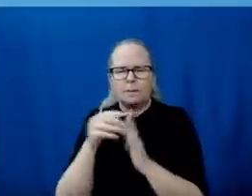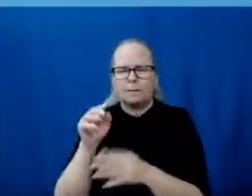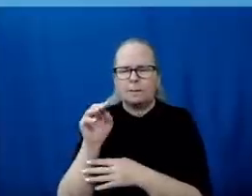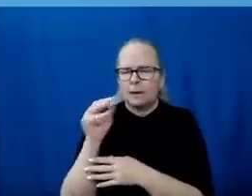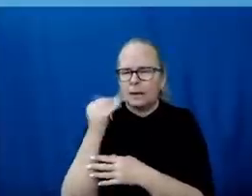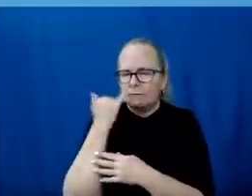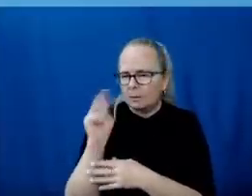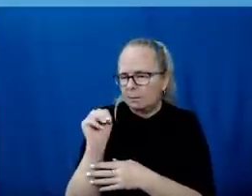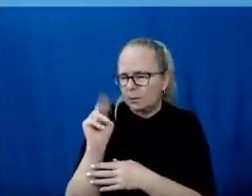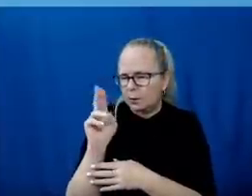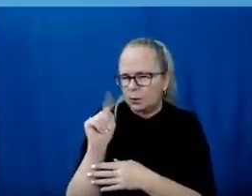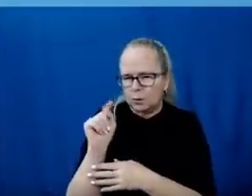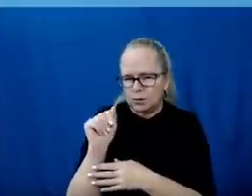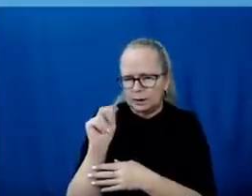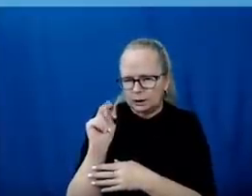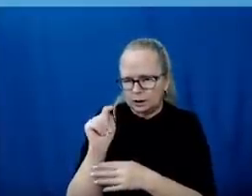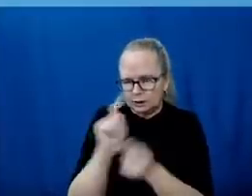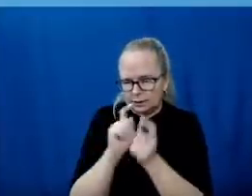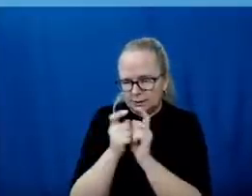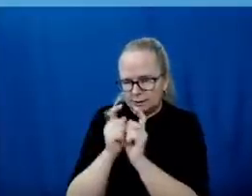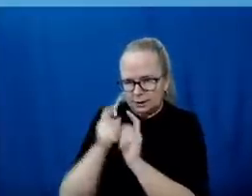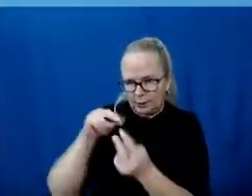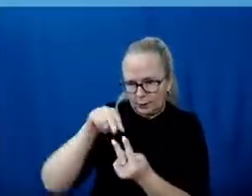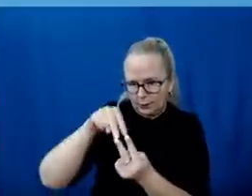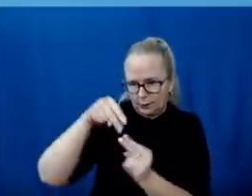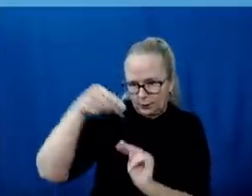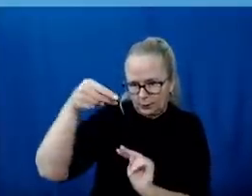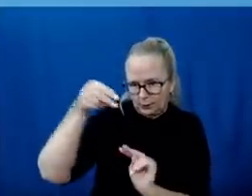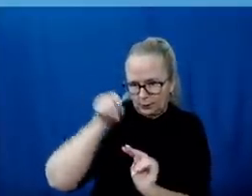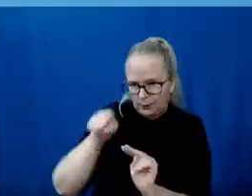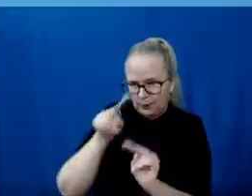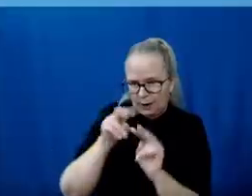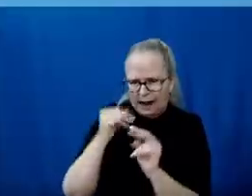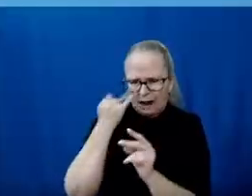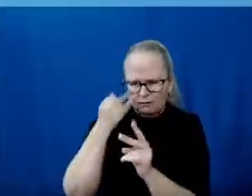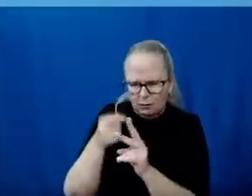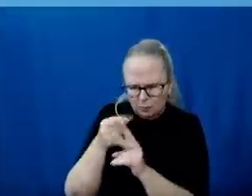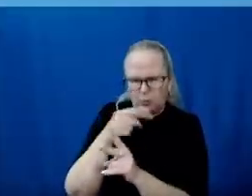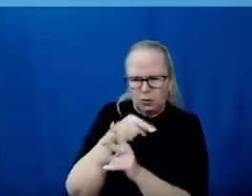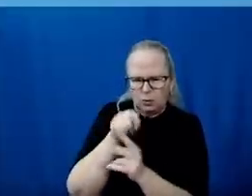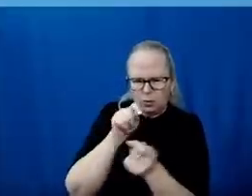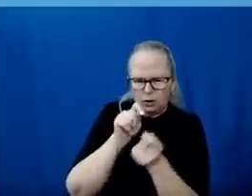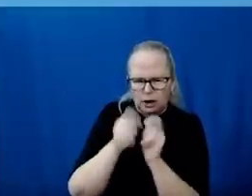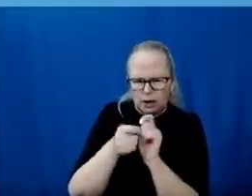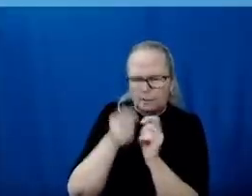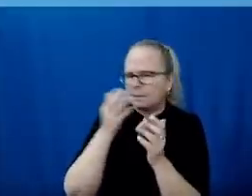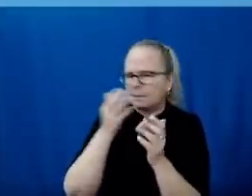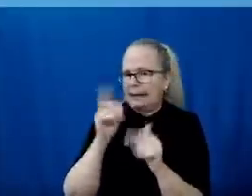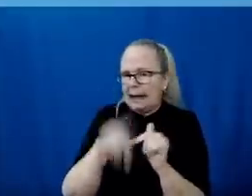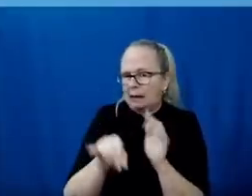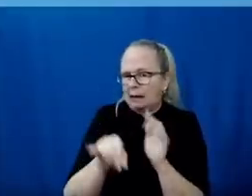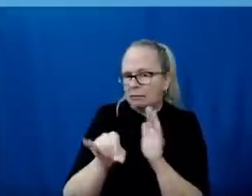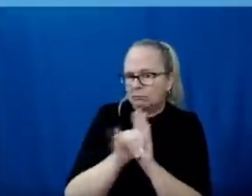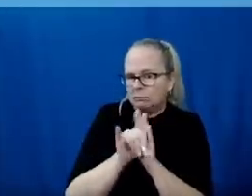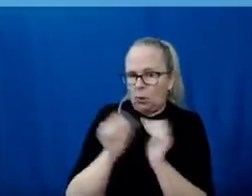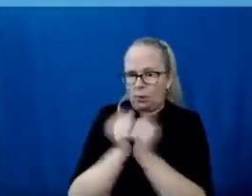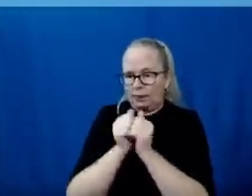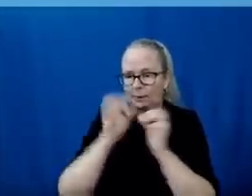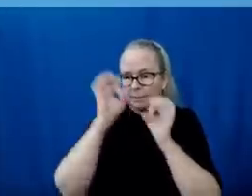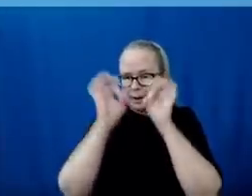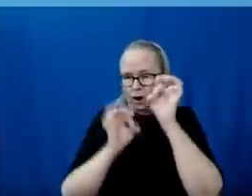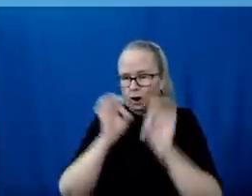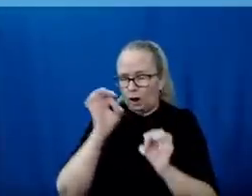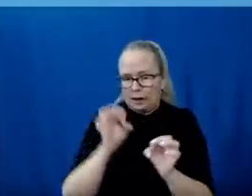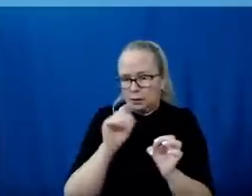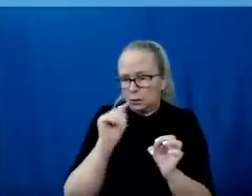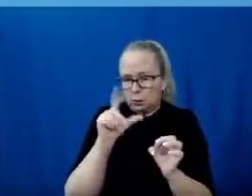targets. If there are mutations within the target genes that we are currently looking at, we might not be able to detect them with the molecular